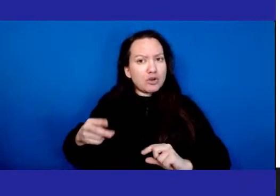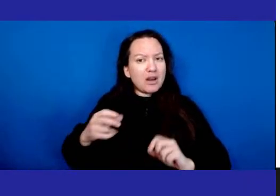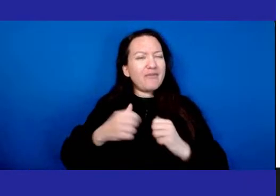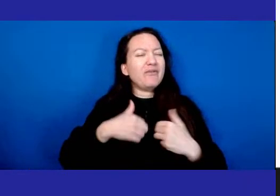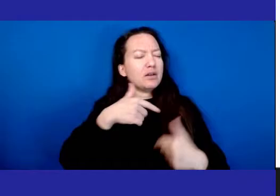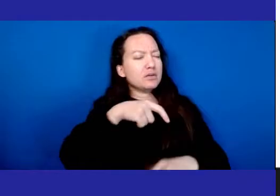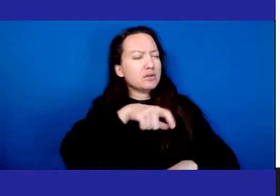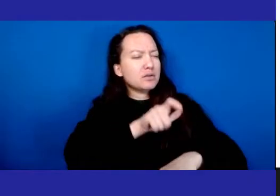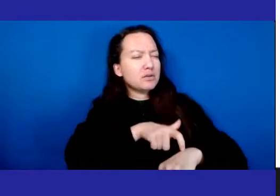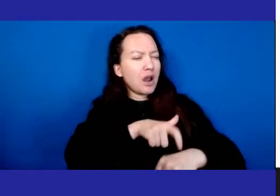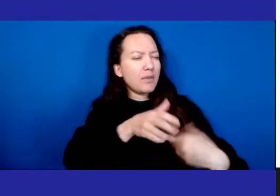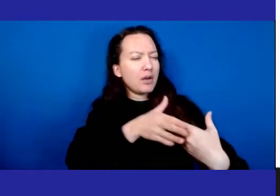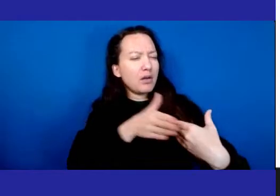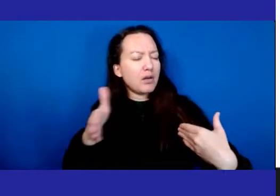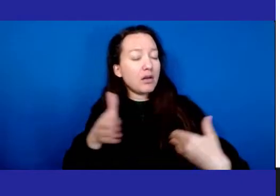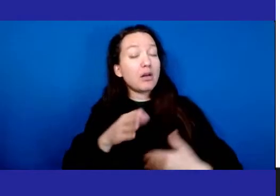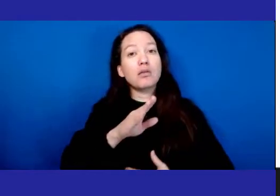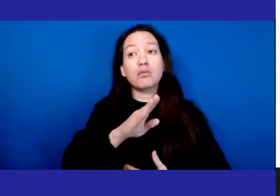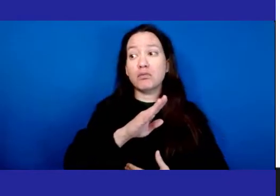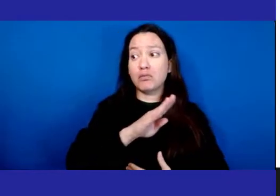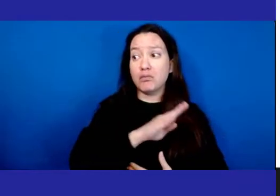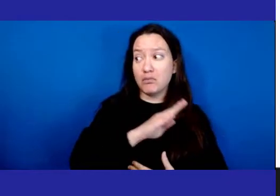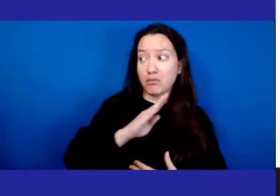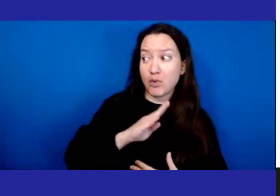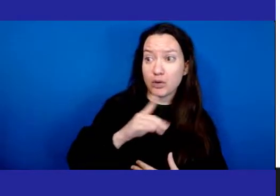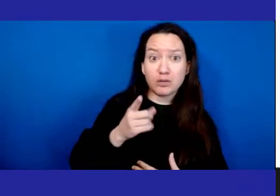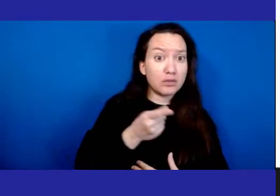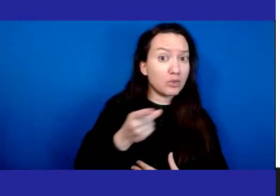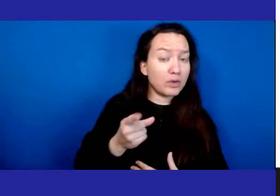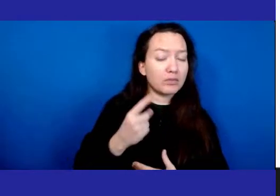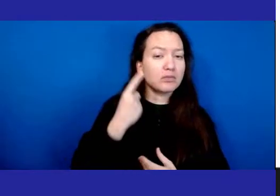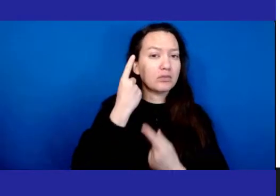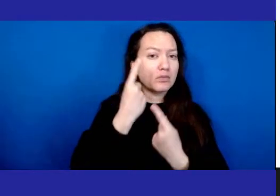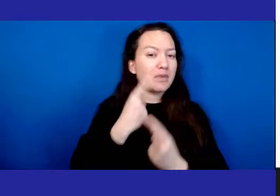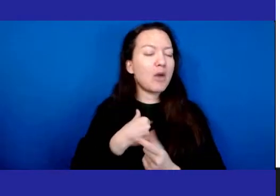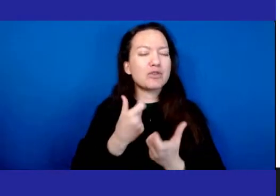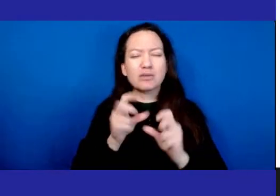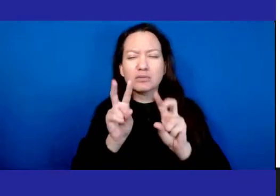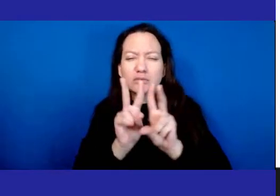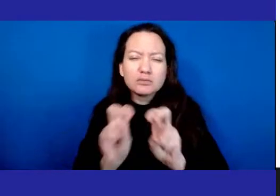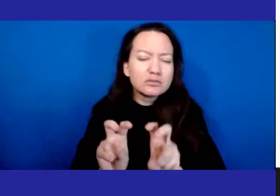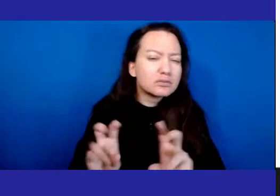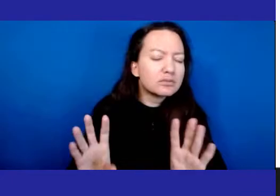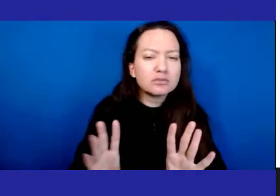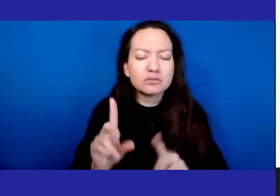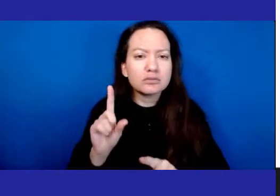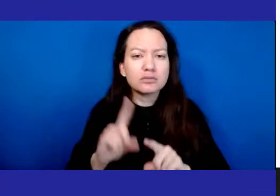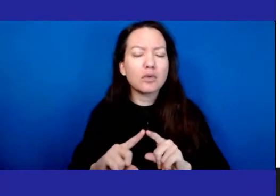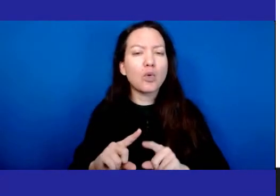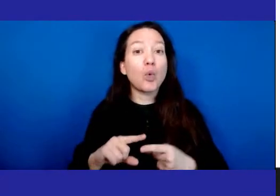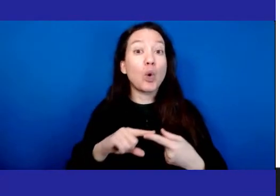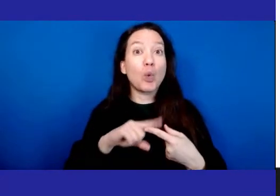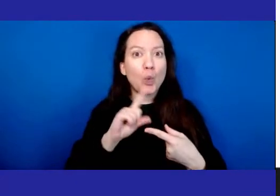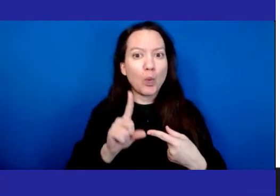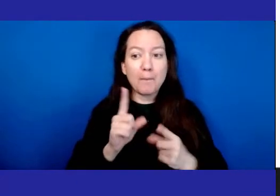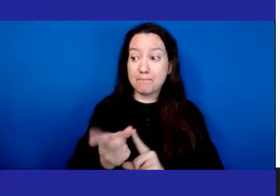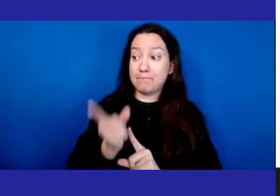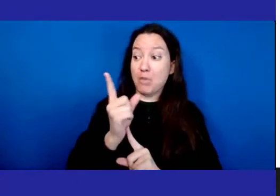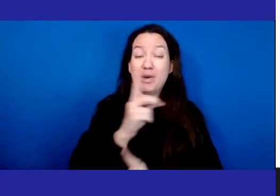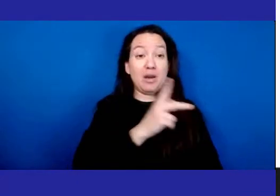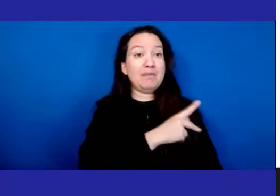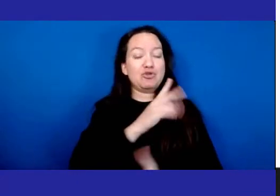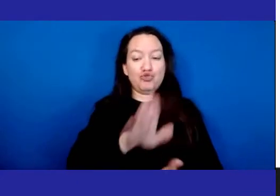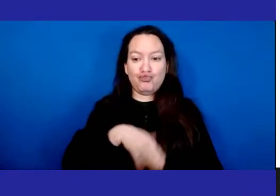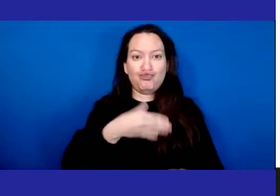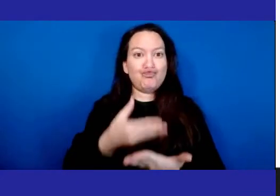And does the board take into account, because I was trying to see and I couldn't, like when the moment that patient checks in, does